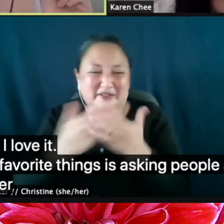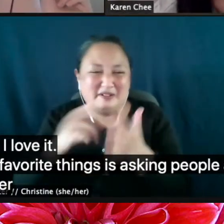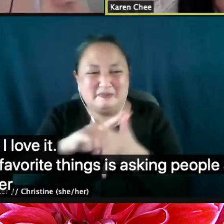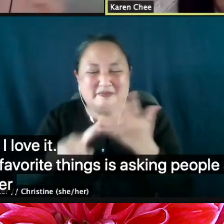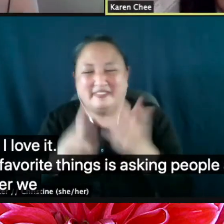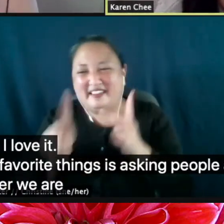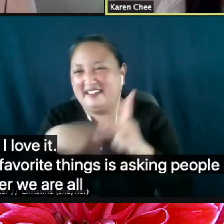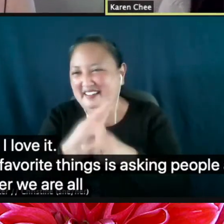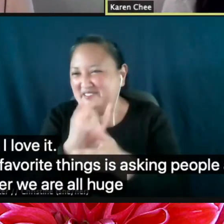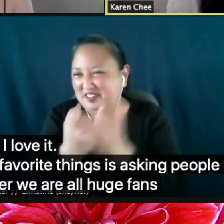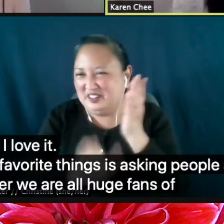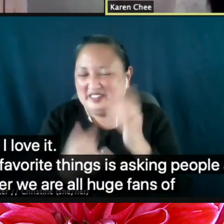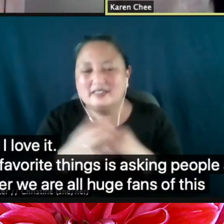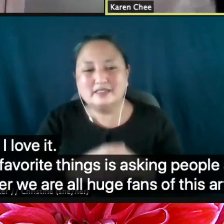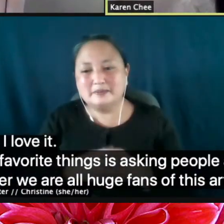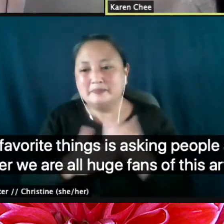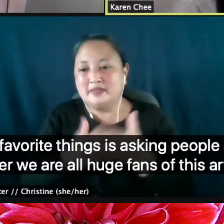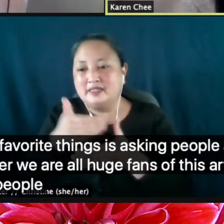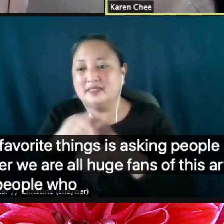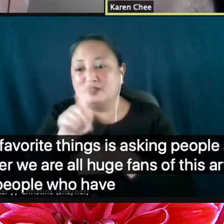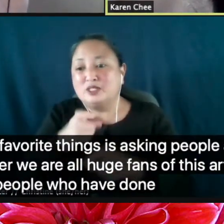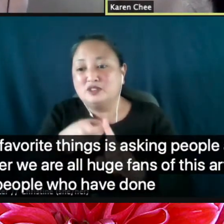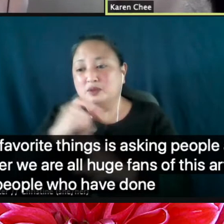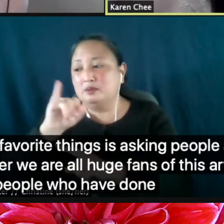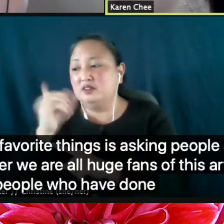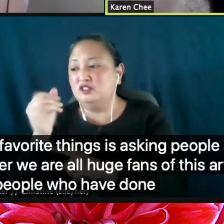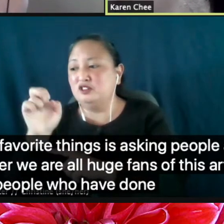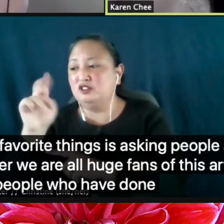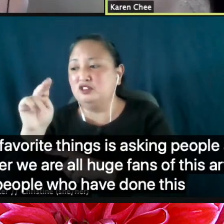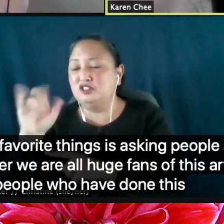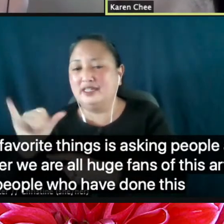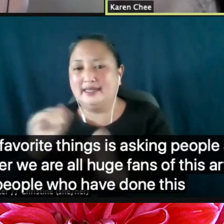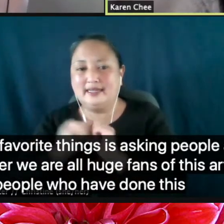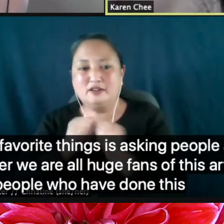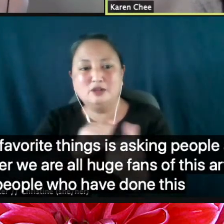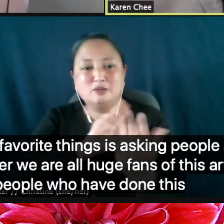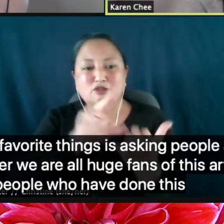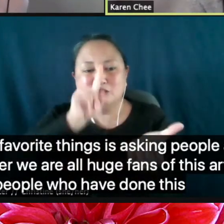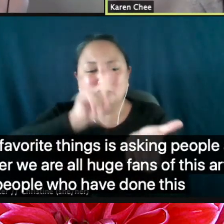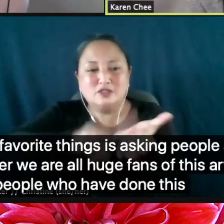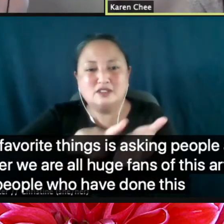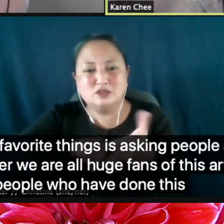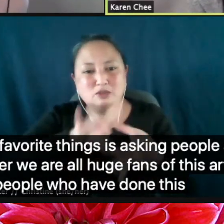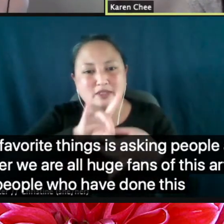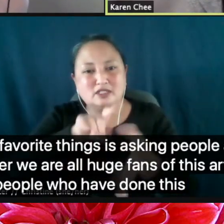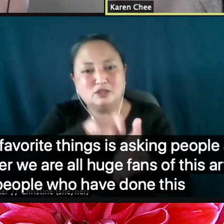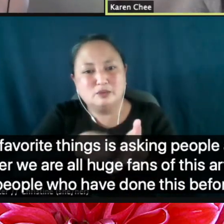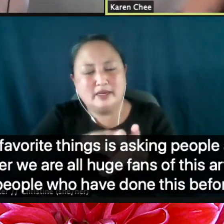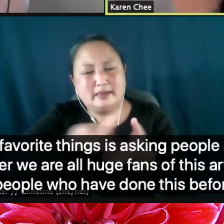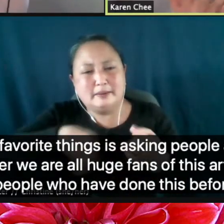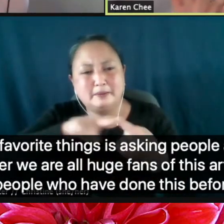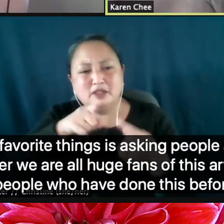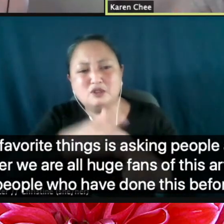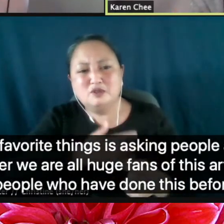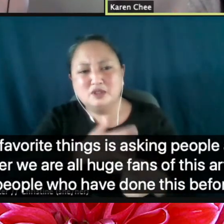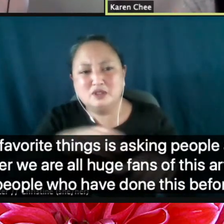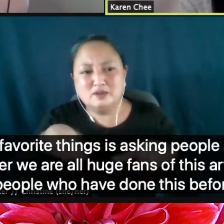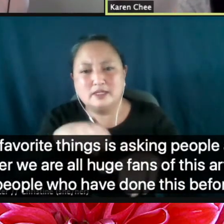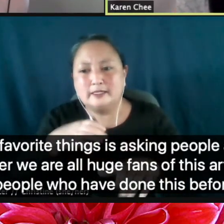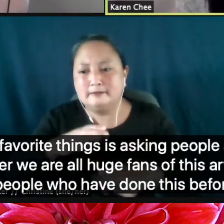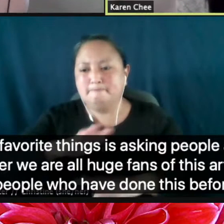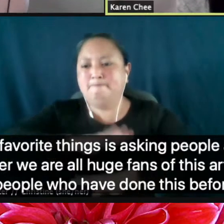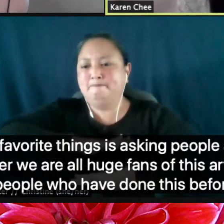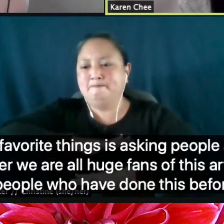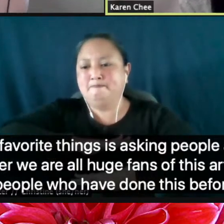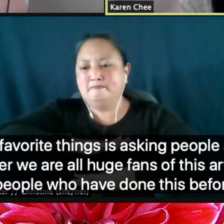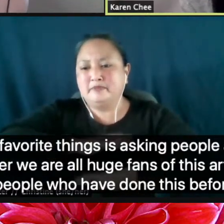Okay, this next question is from Jenny, and it is, how do you approach research for your writing? At what point do you feel like you've done enough and are